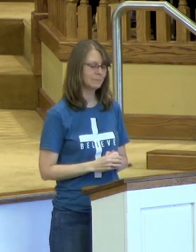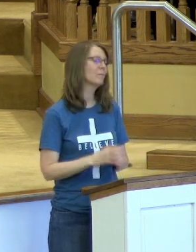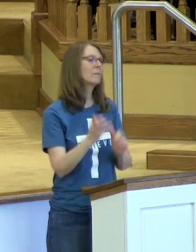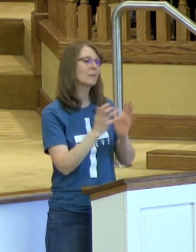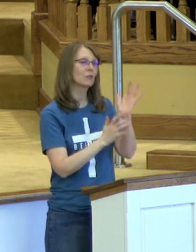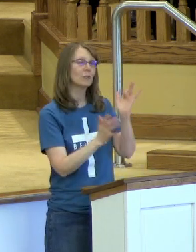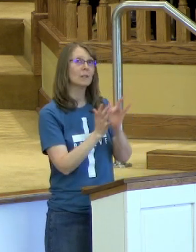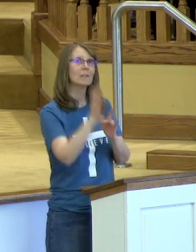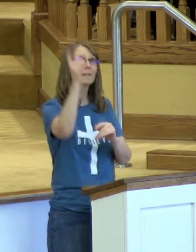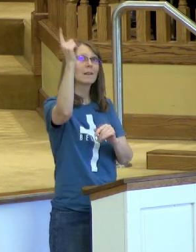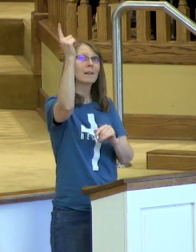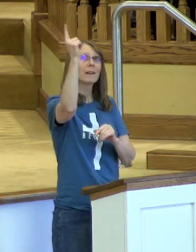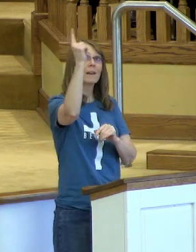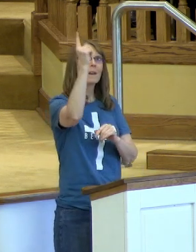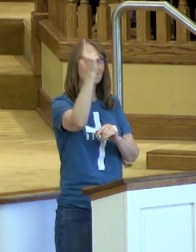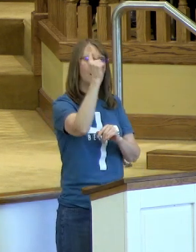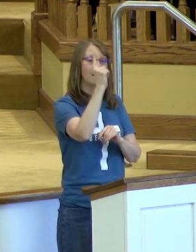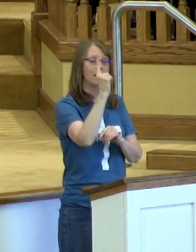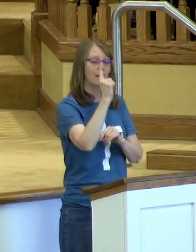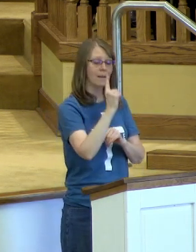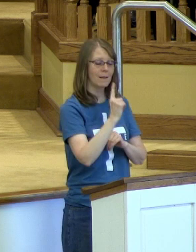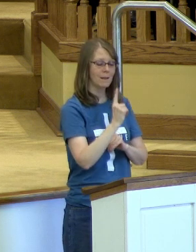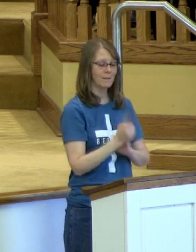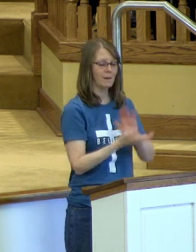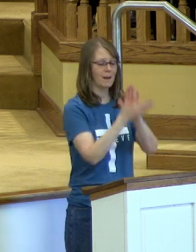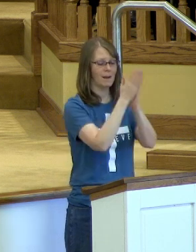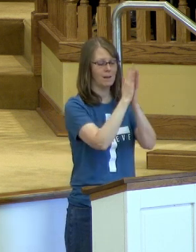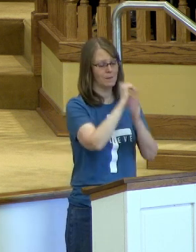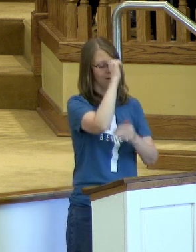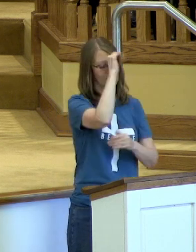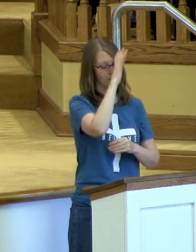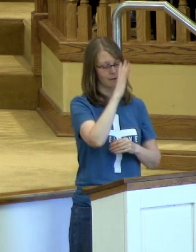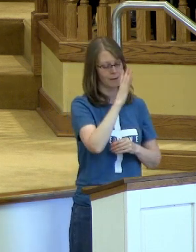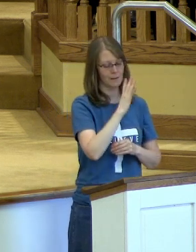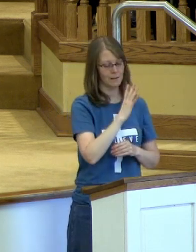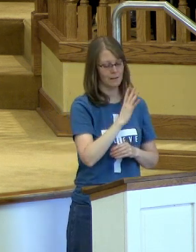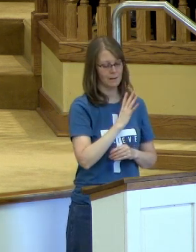I would bend to be a